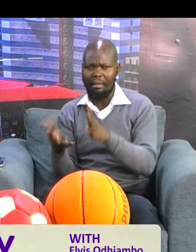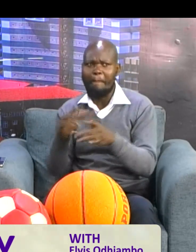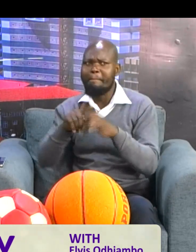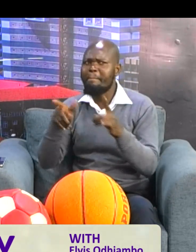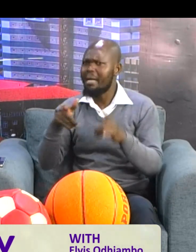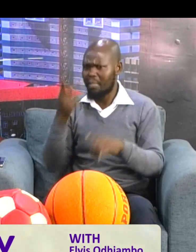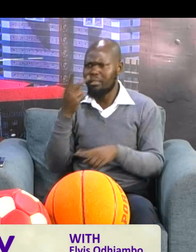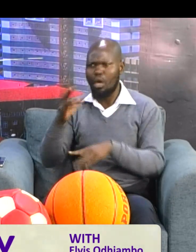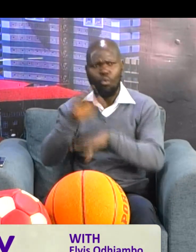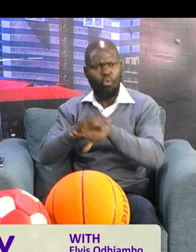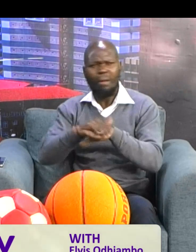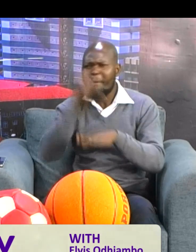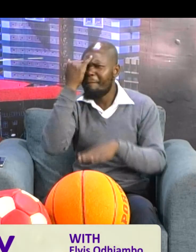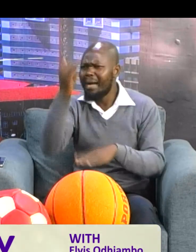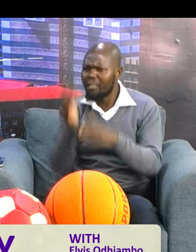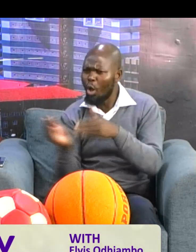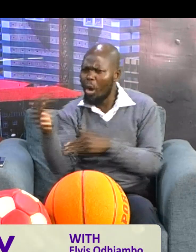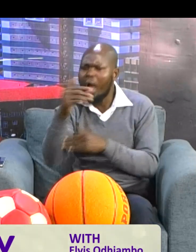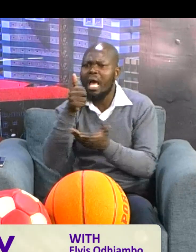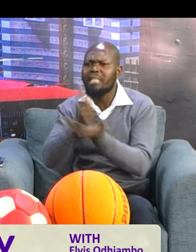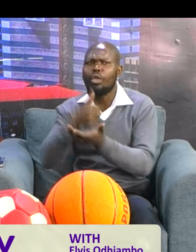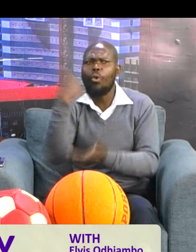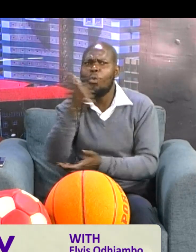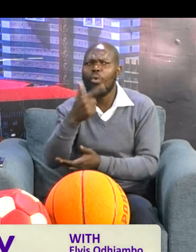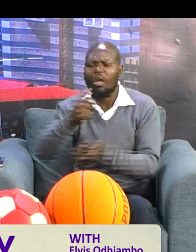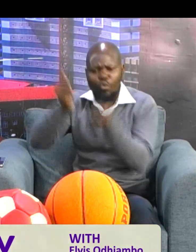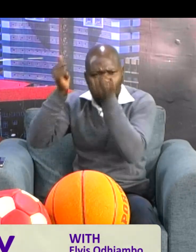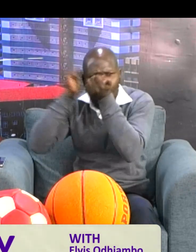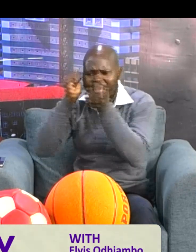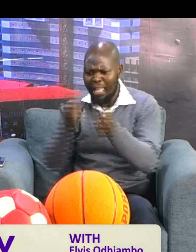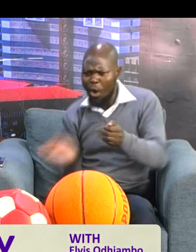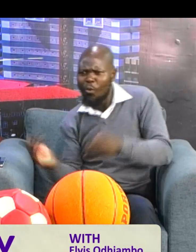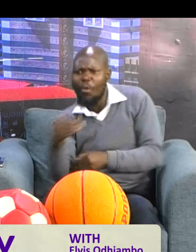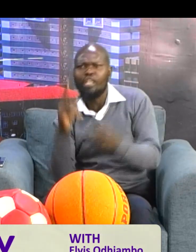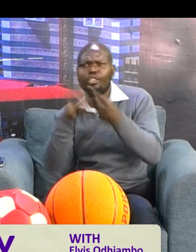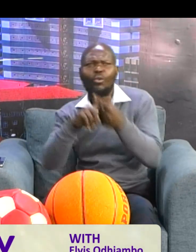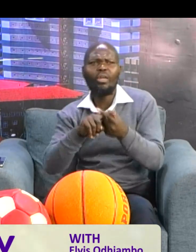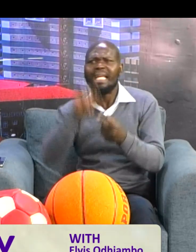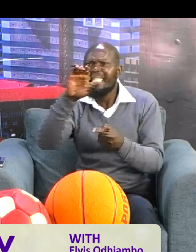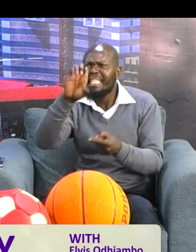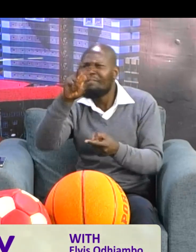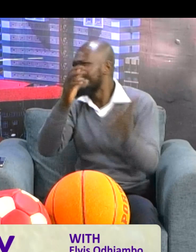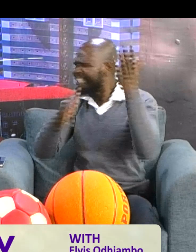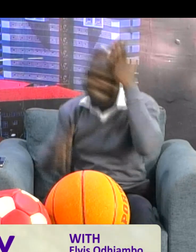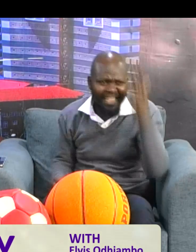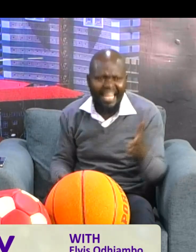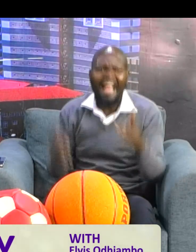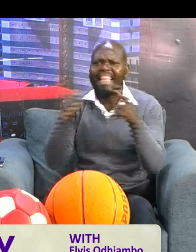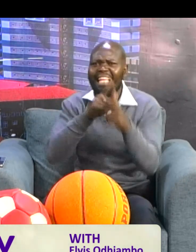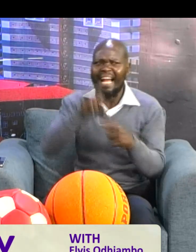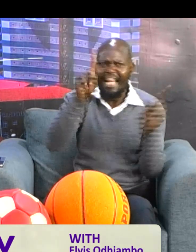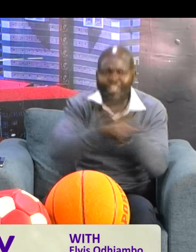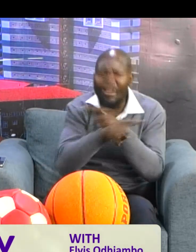Manchester United, we saw him start a little bit, and right now we've seen yesterday's game where we saw him